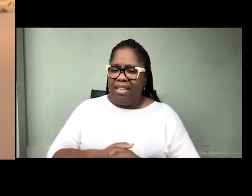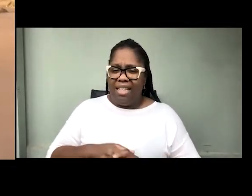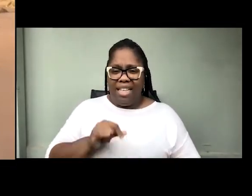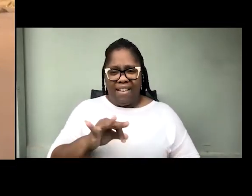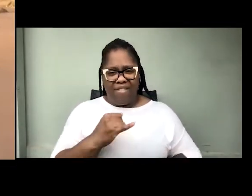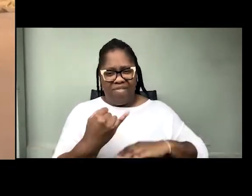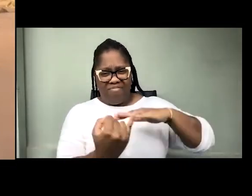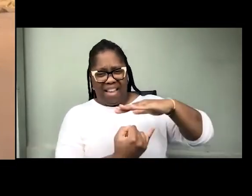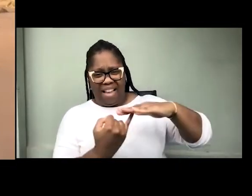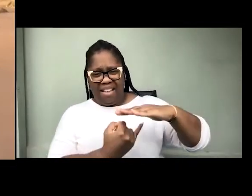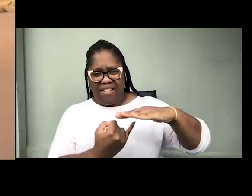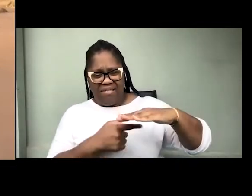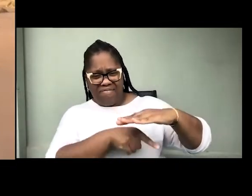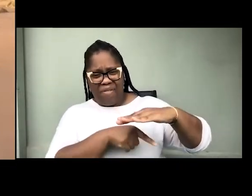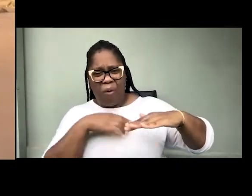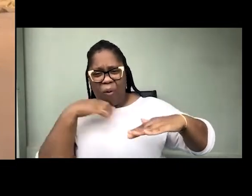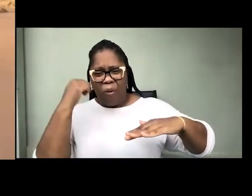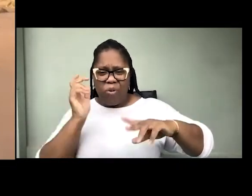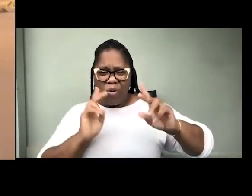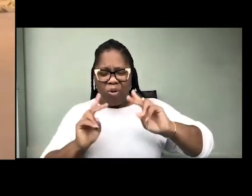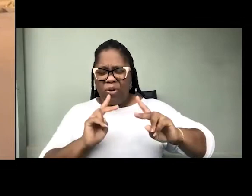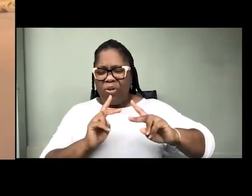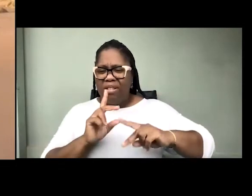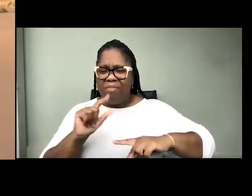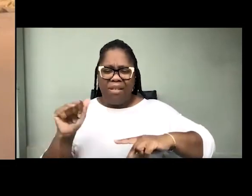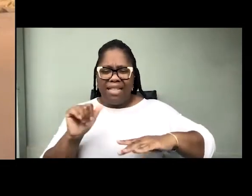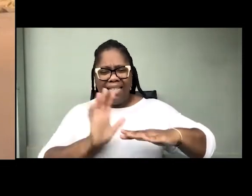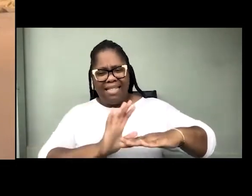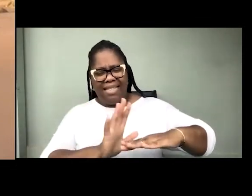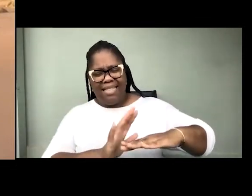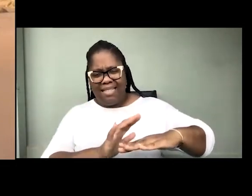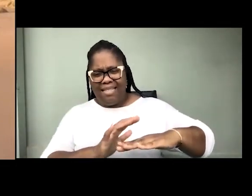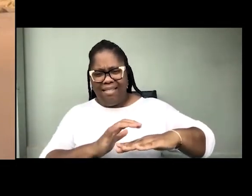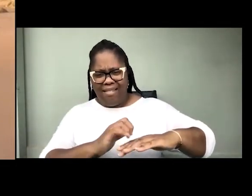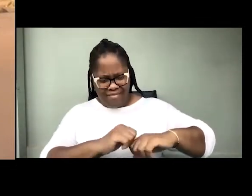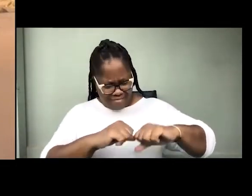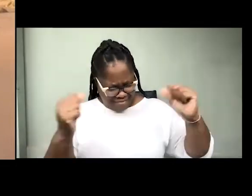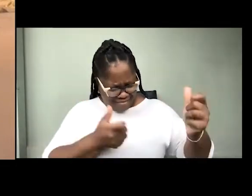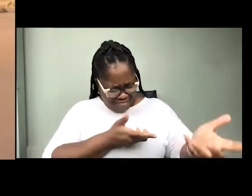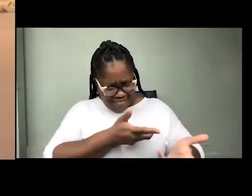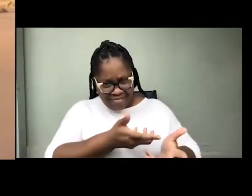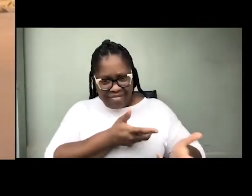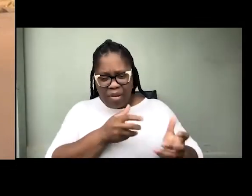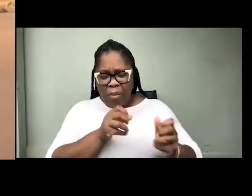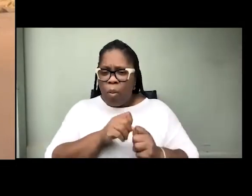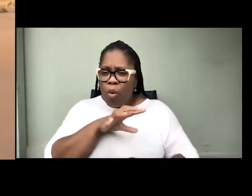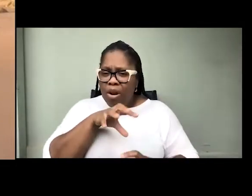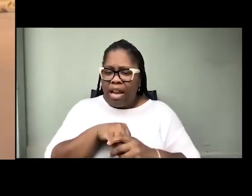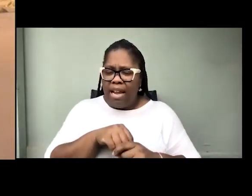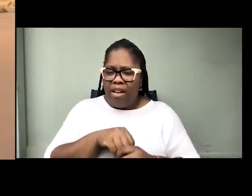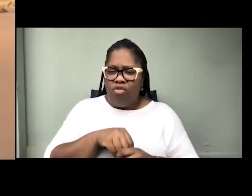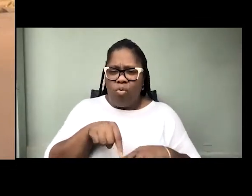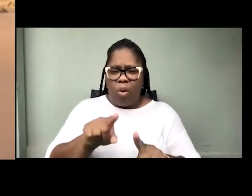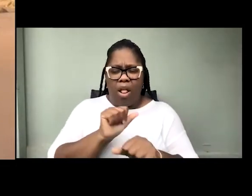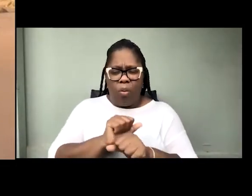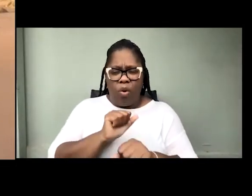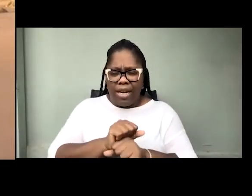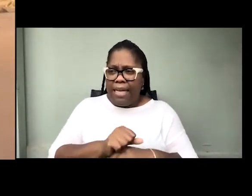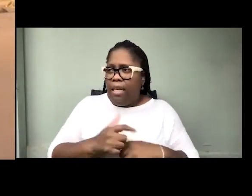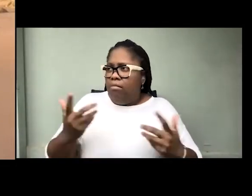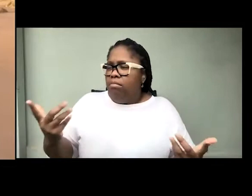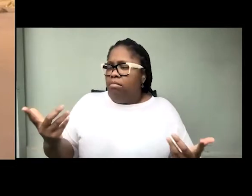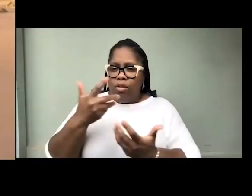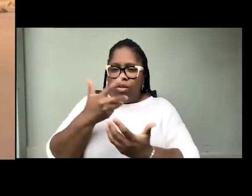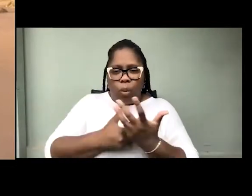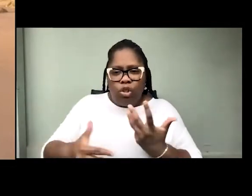older adults and people with disabilities, if we create systems where they can be more engaged in the workplace, just socially as